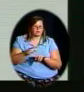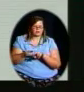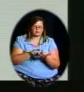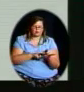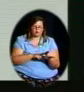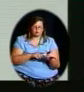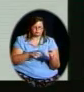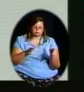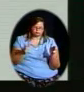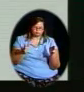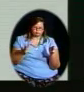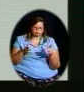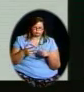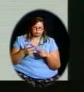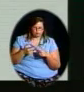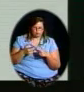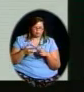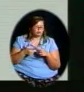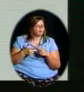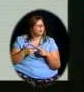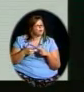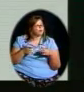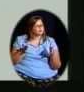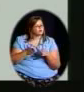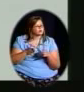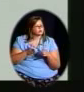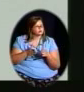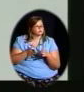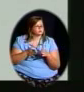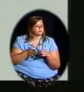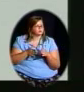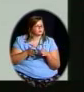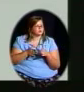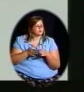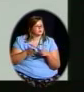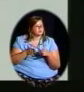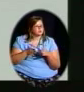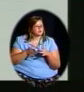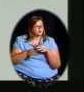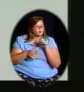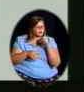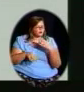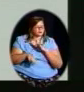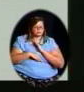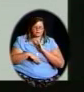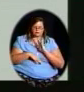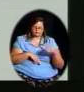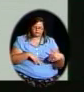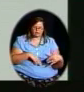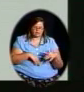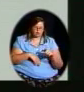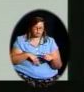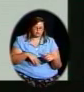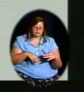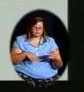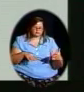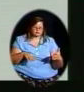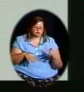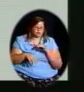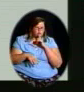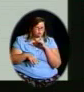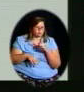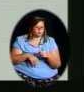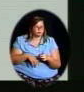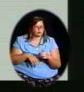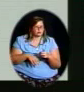gap. Of course, you know, we've been recognized for narrowing the achievement gap, but we're not satisfied. We believe we need to close that gap for our